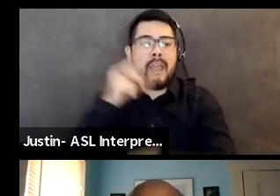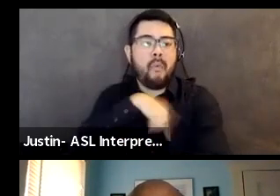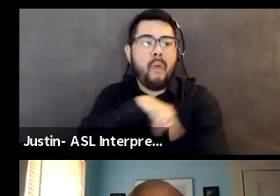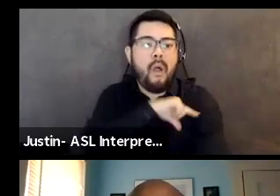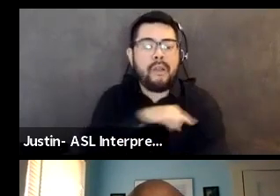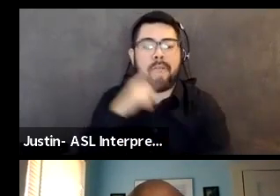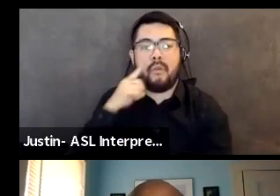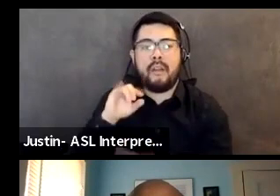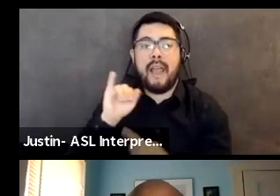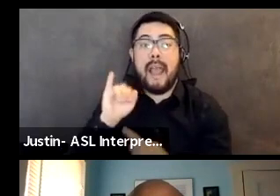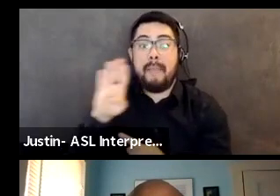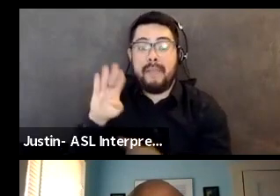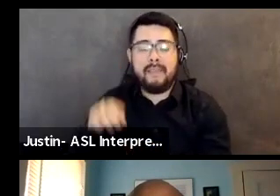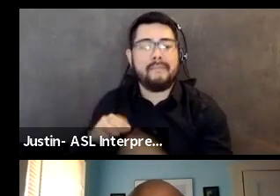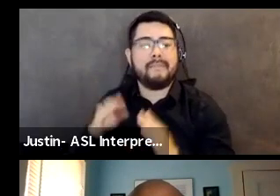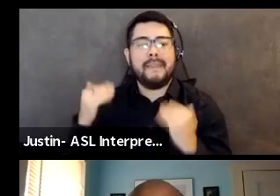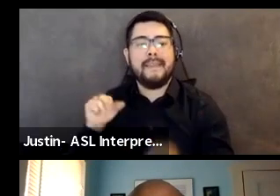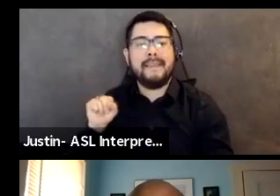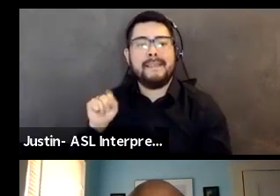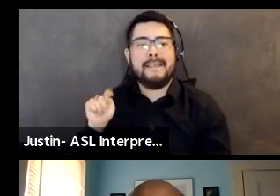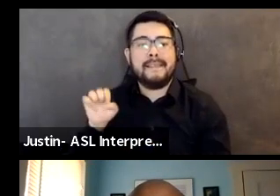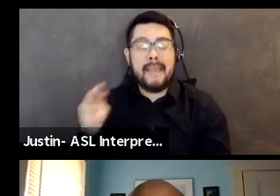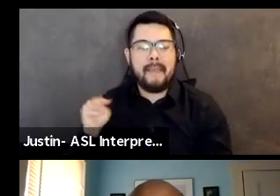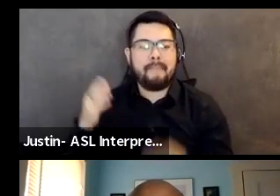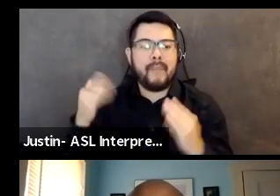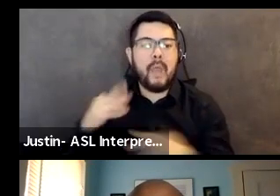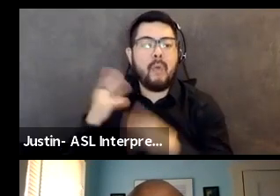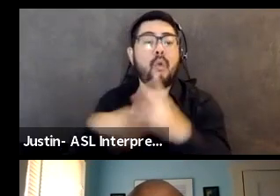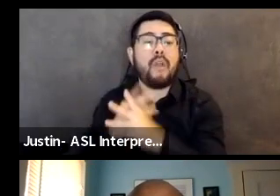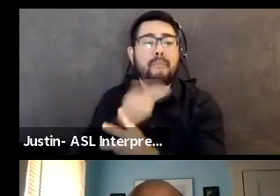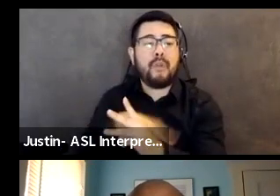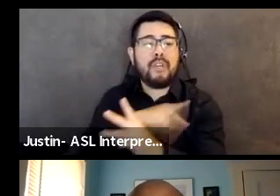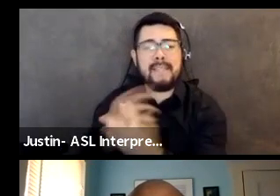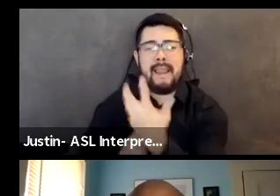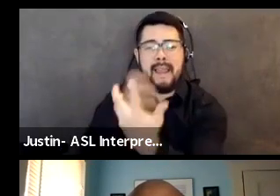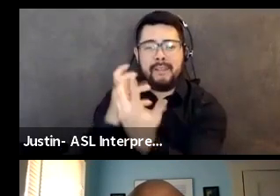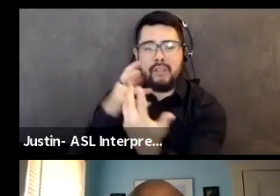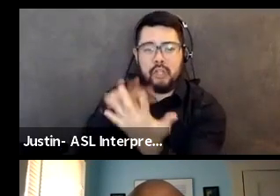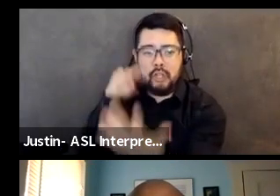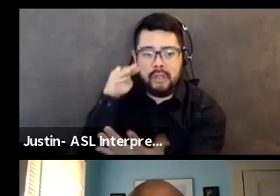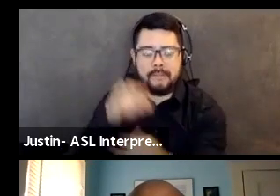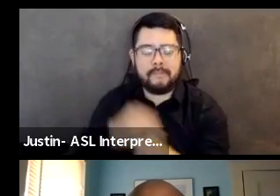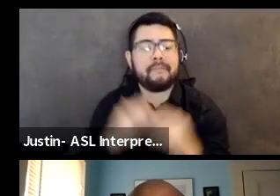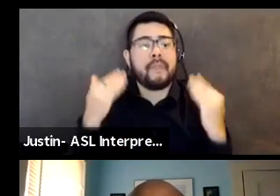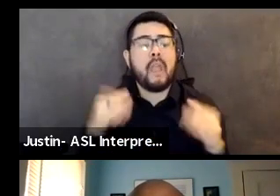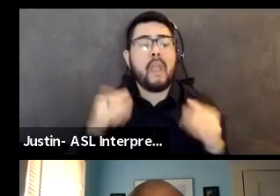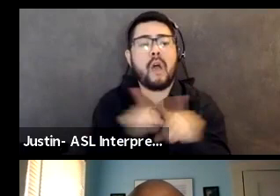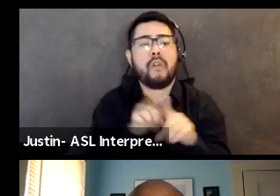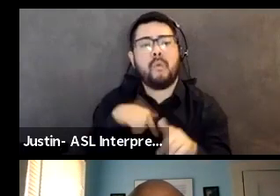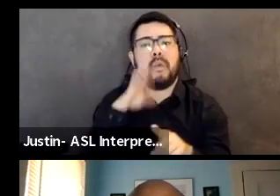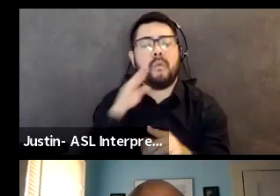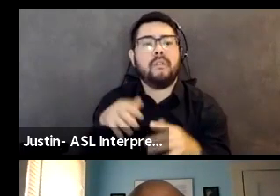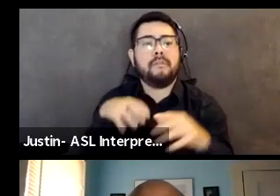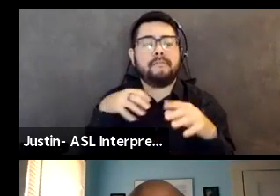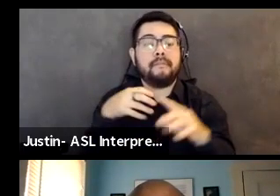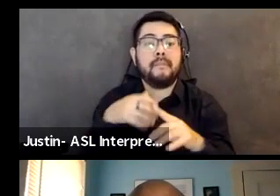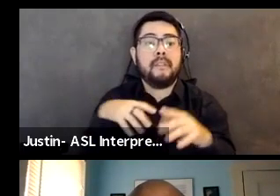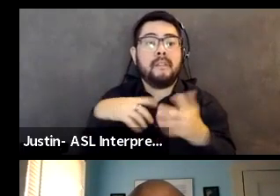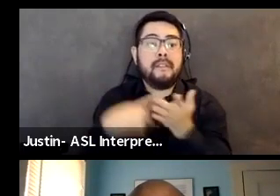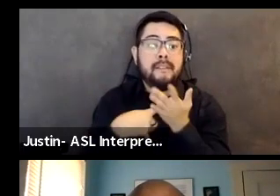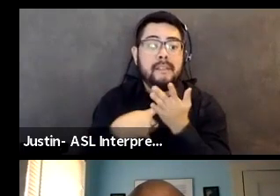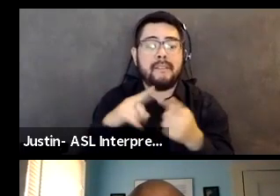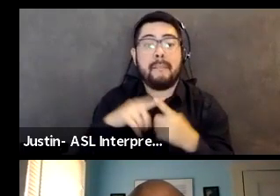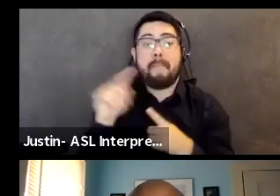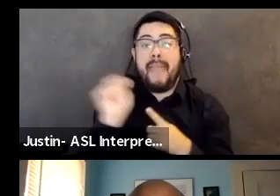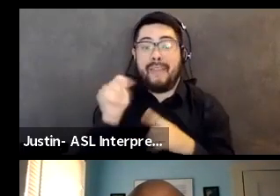ib world language and personalized learning other capital investments will address key facility needs including bathroom renovations